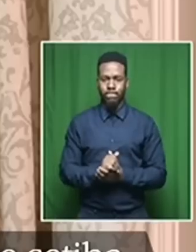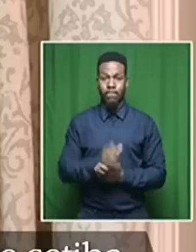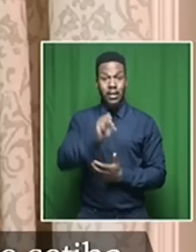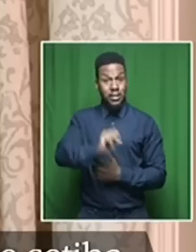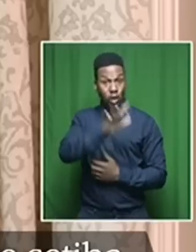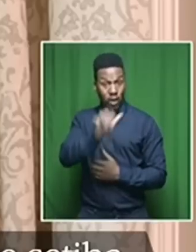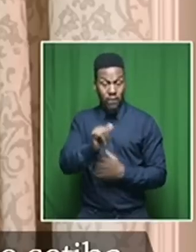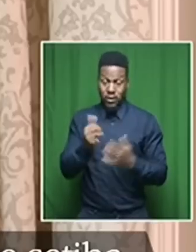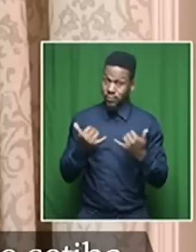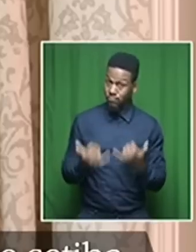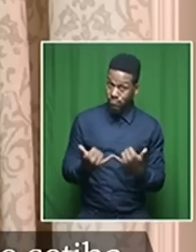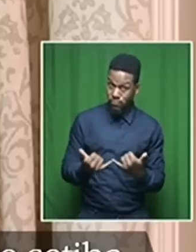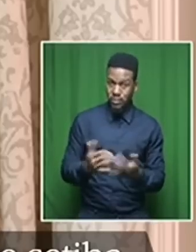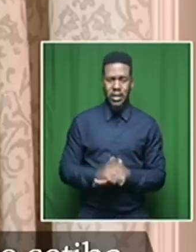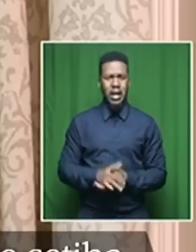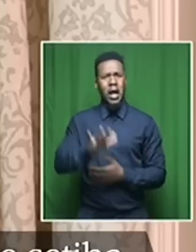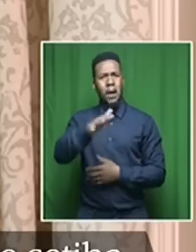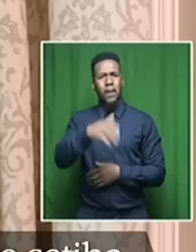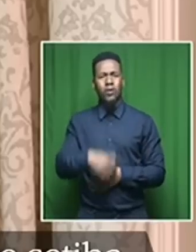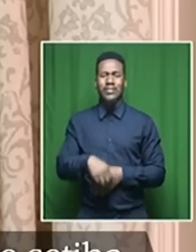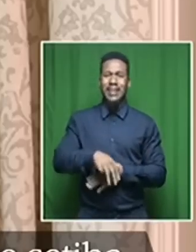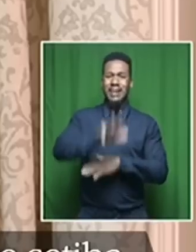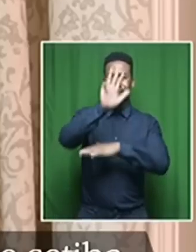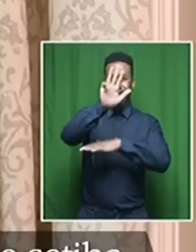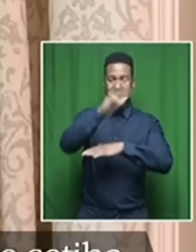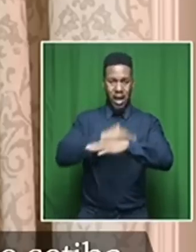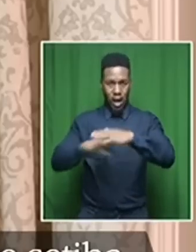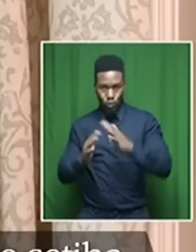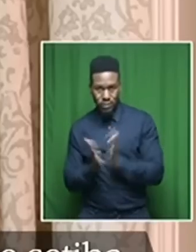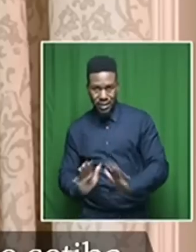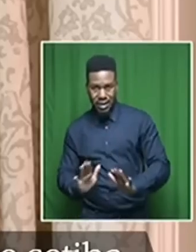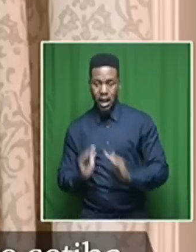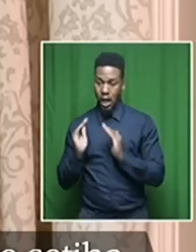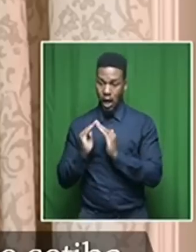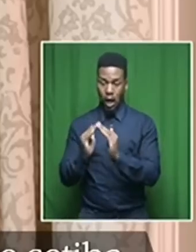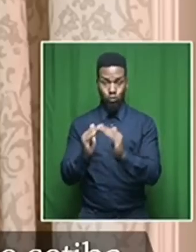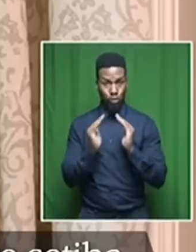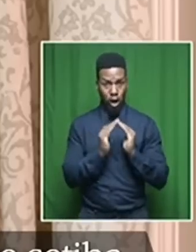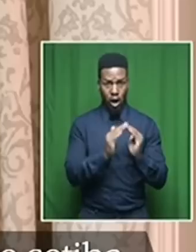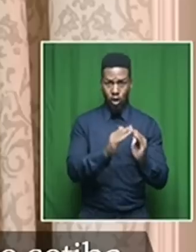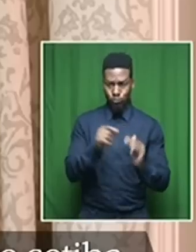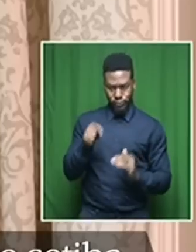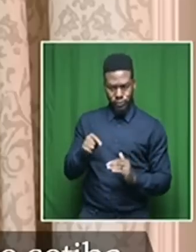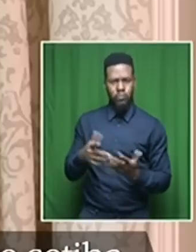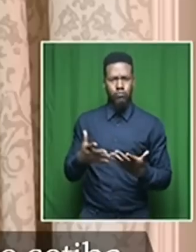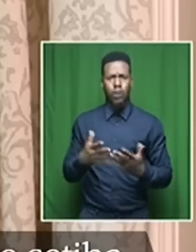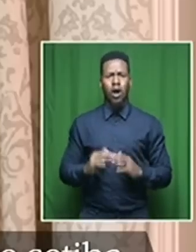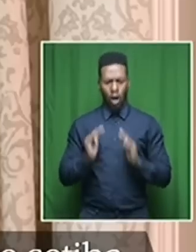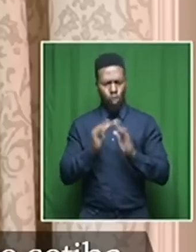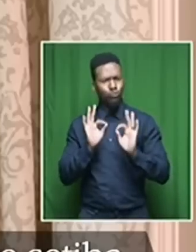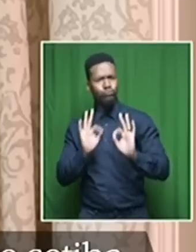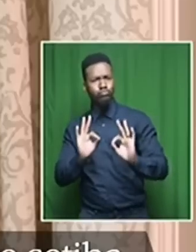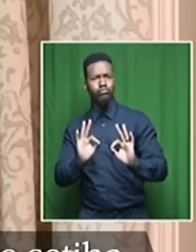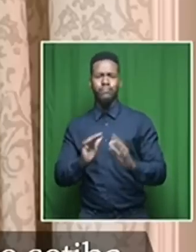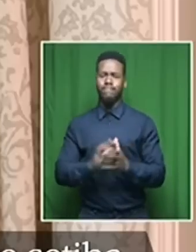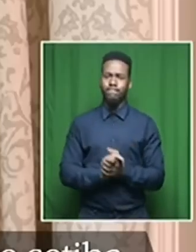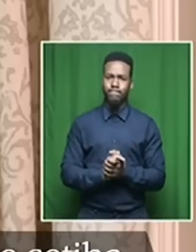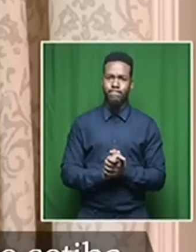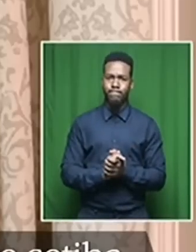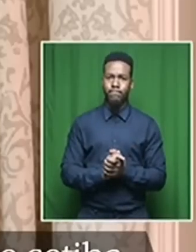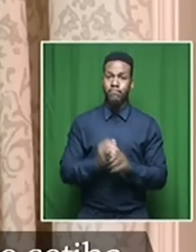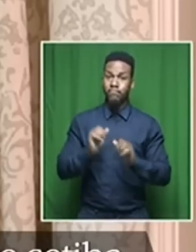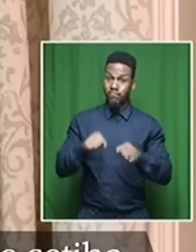today, nearly 9 out of 10 households live in formal dwellings. This